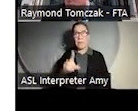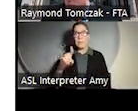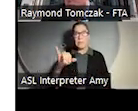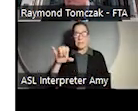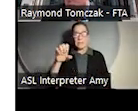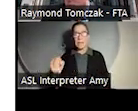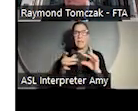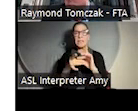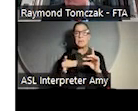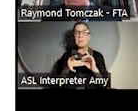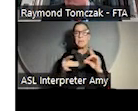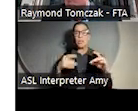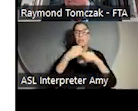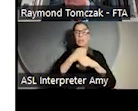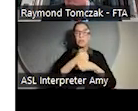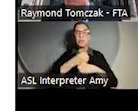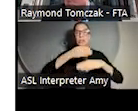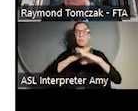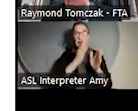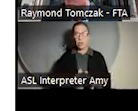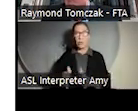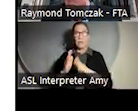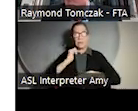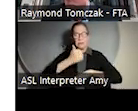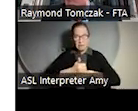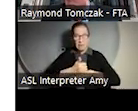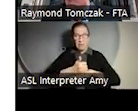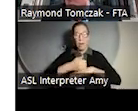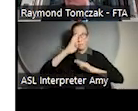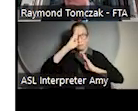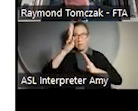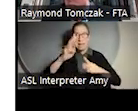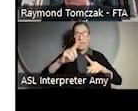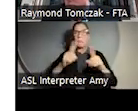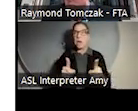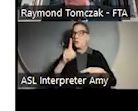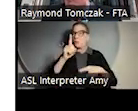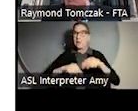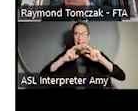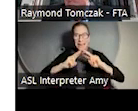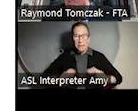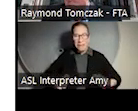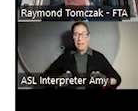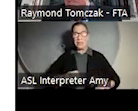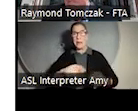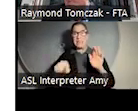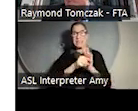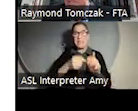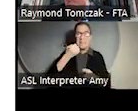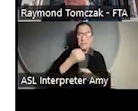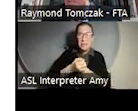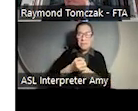mentions the construction protection plan will be devised. Again, however, we're not able to evaluate potential adverse impacts in the absence of